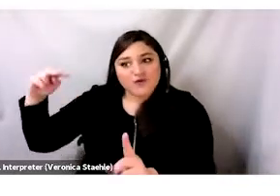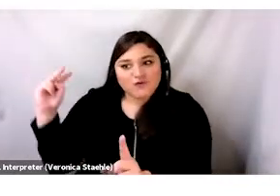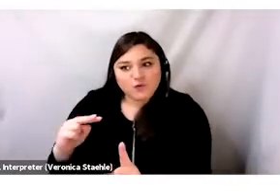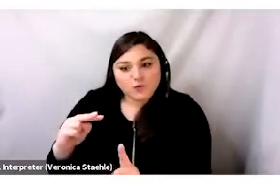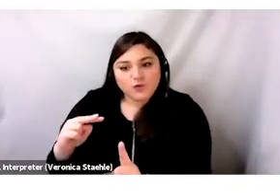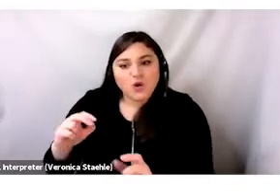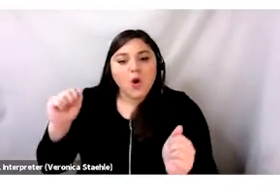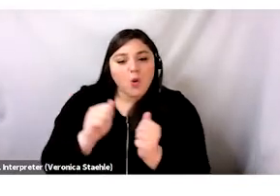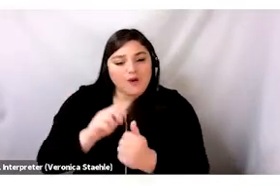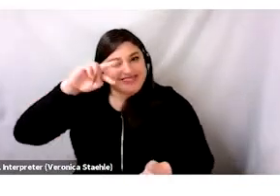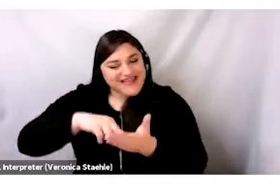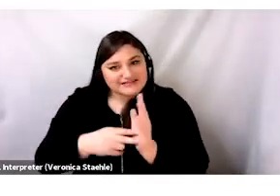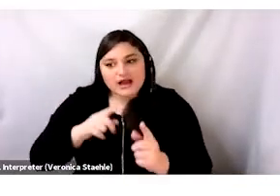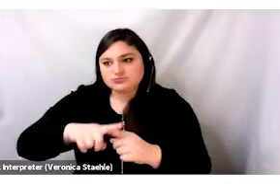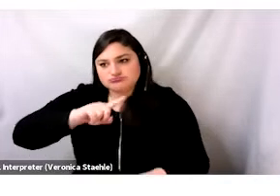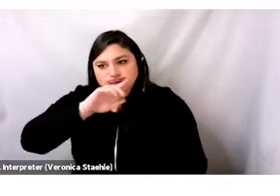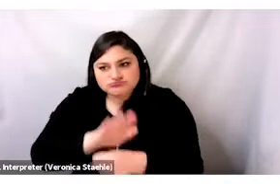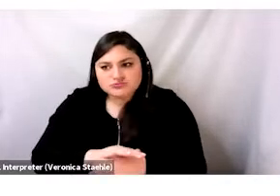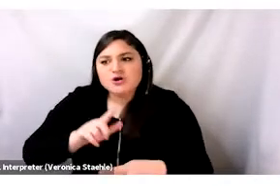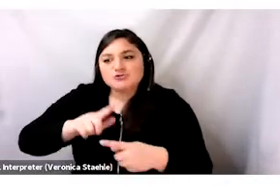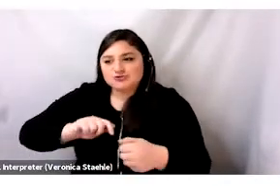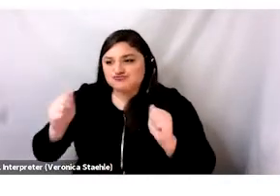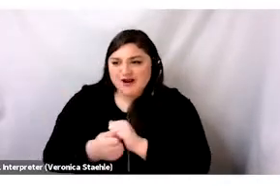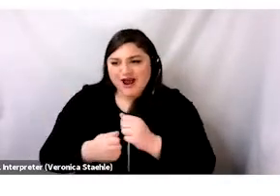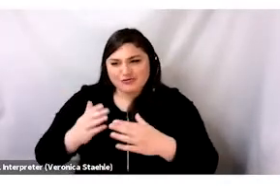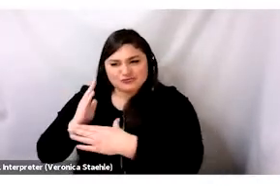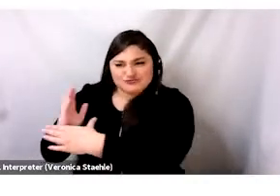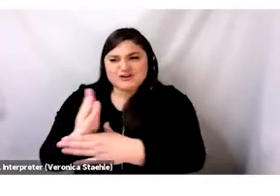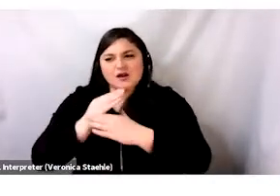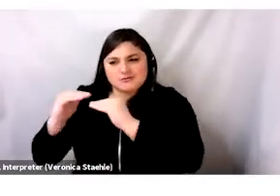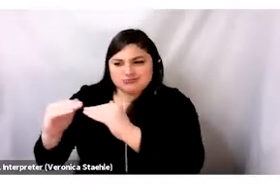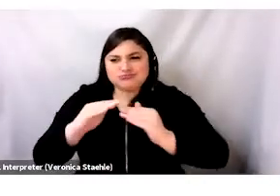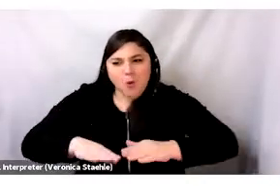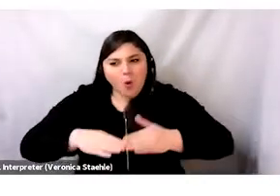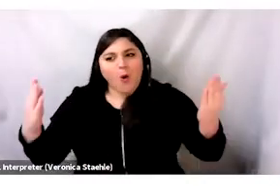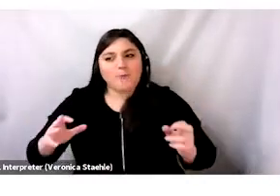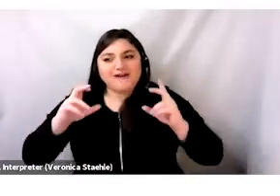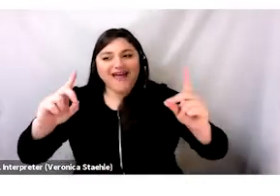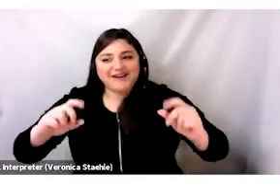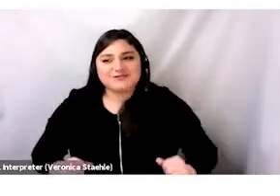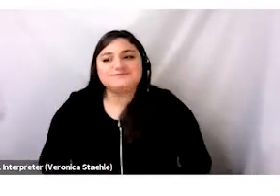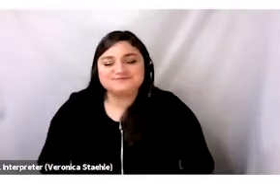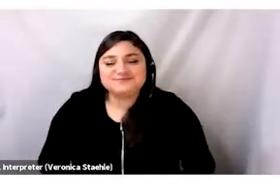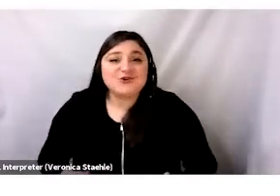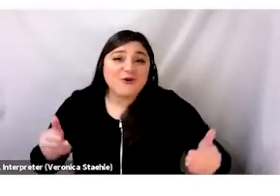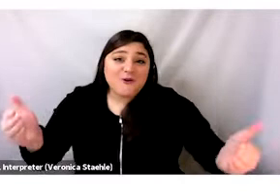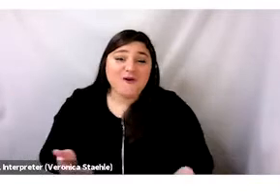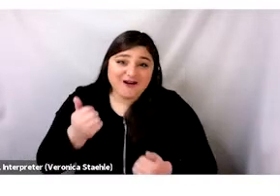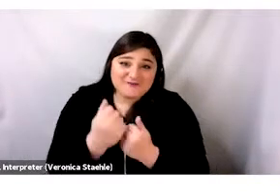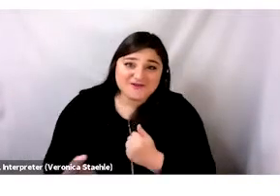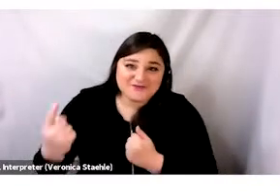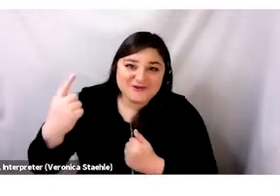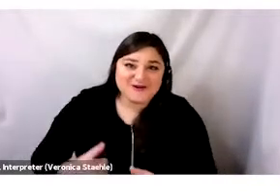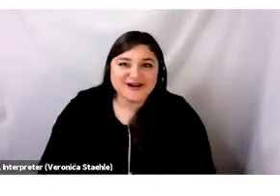um, radical democratic and open education. So welcome everyone. I wanted